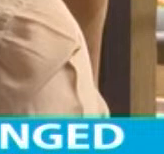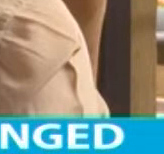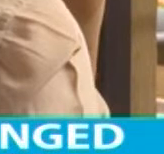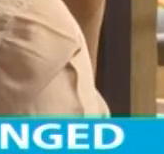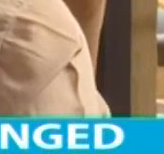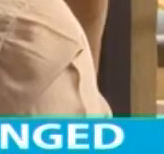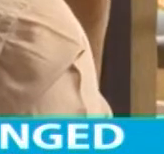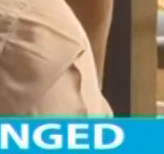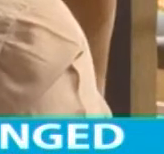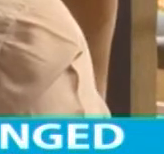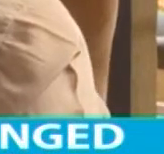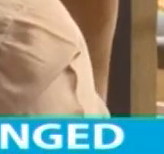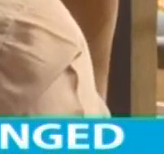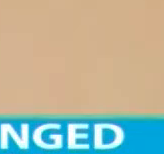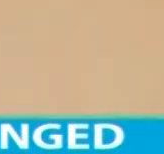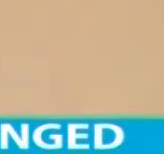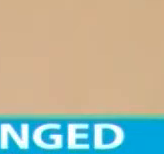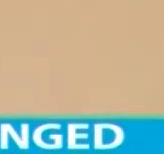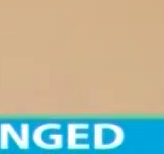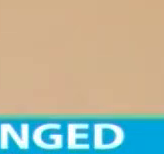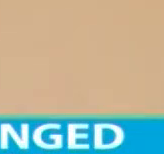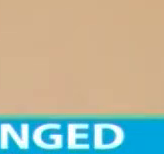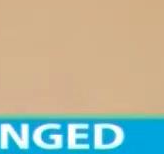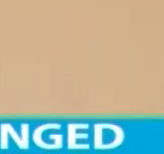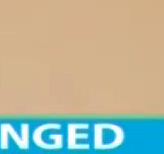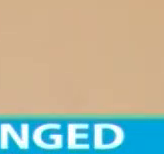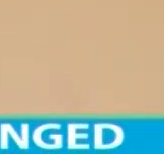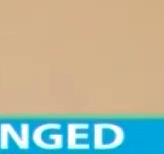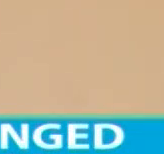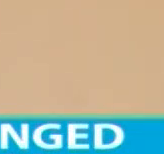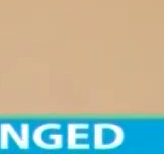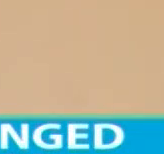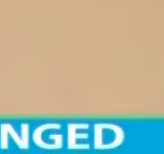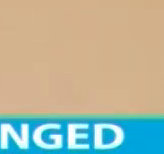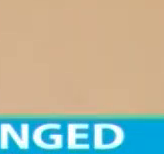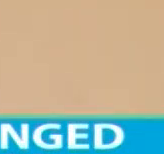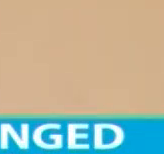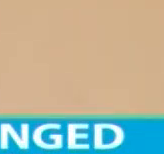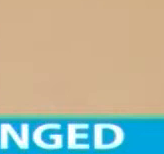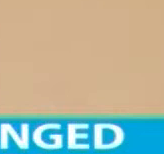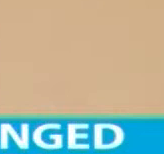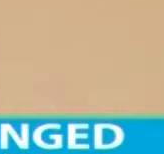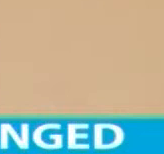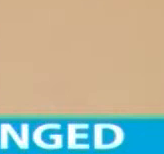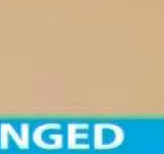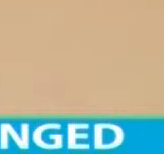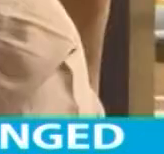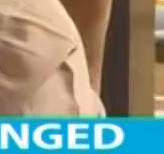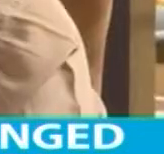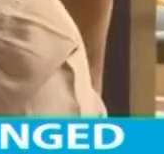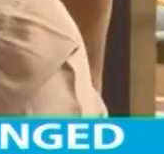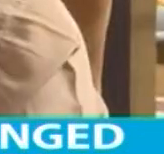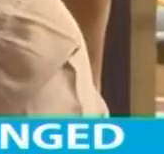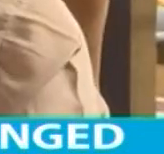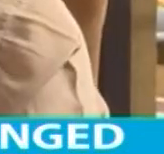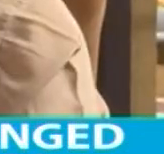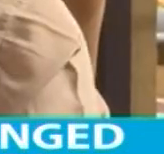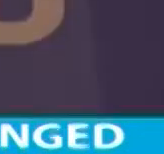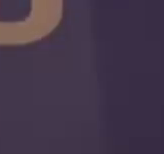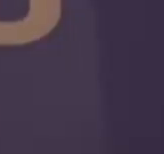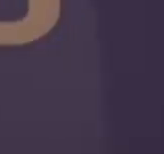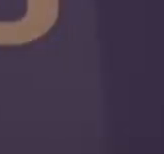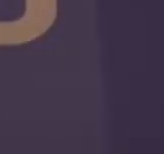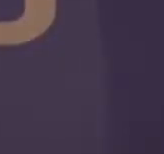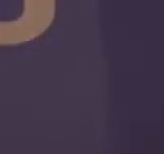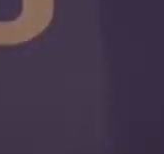wings. But you see, what I don't understand is why you're so scared that he's going to say something. And even if he does, what's this? Welcome to the